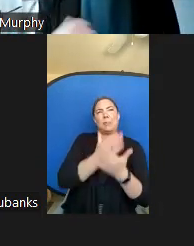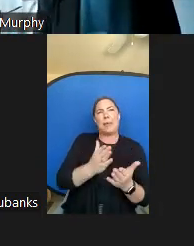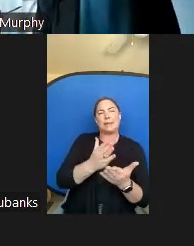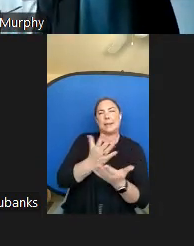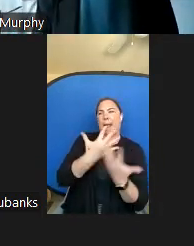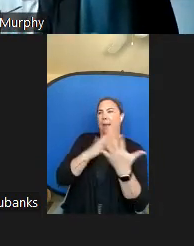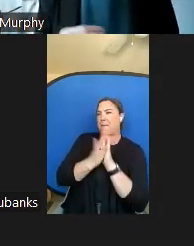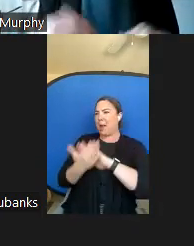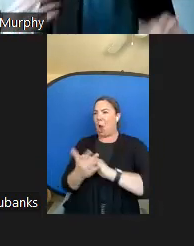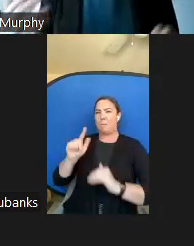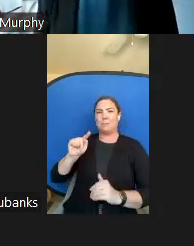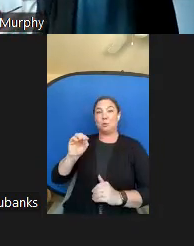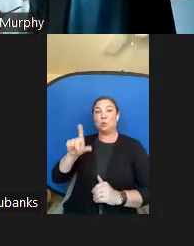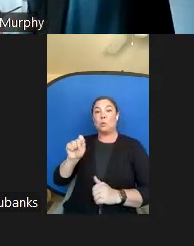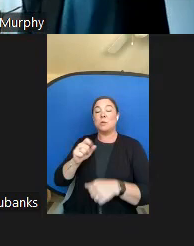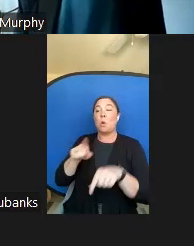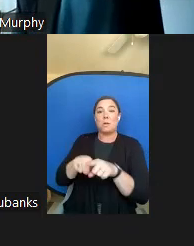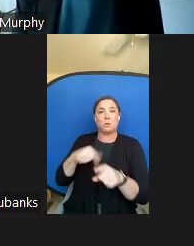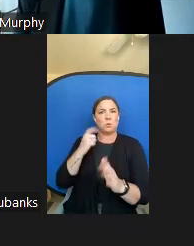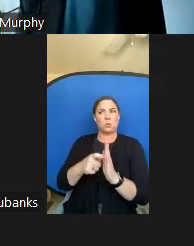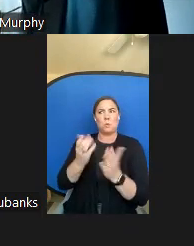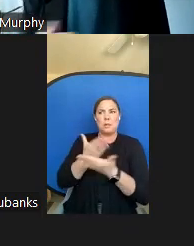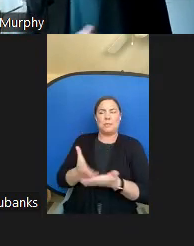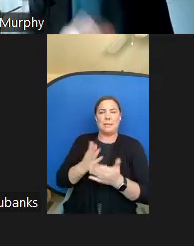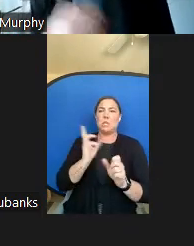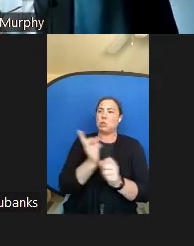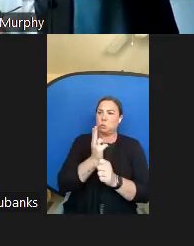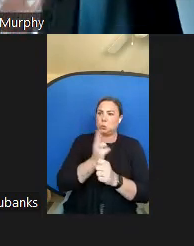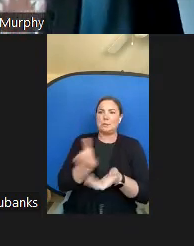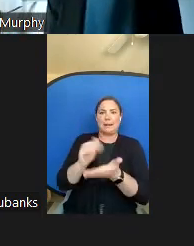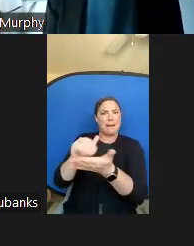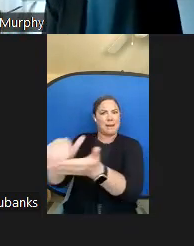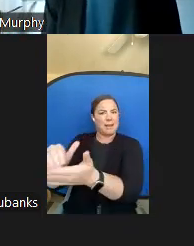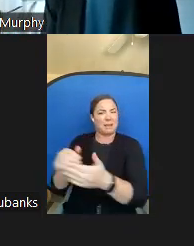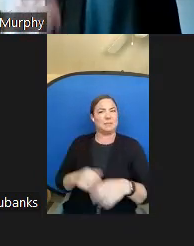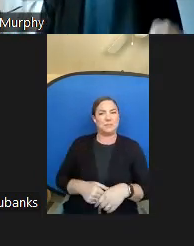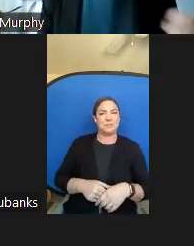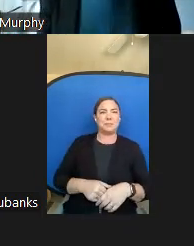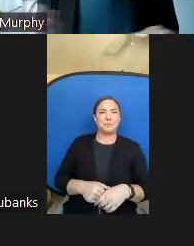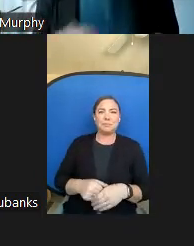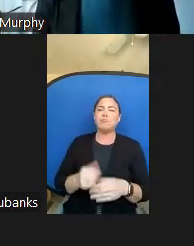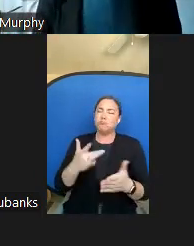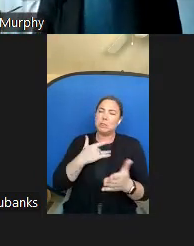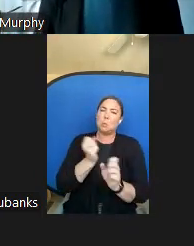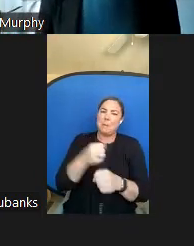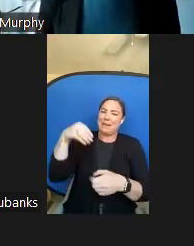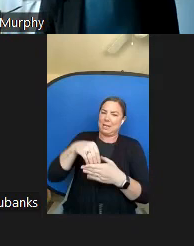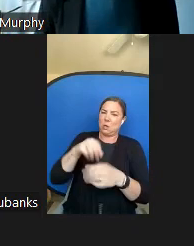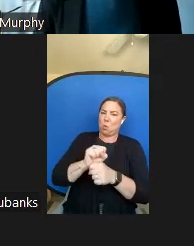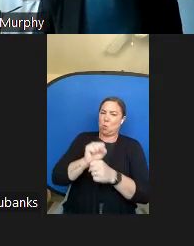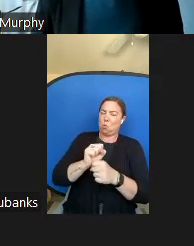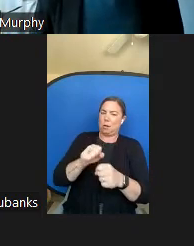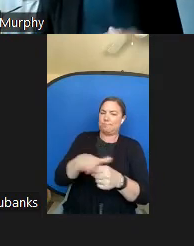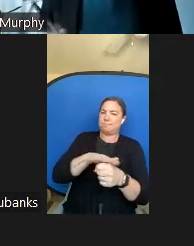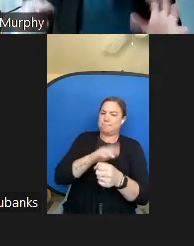that are fashioned from clay or reused from sherds. They were likely made in the workshops by the very people who use